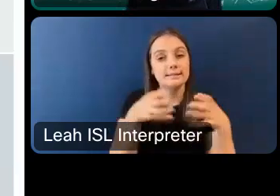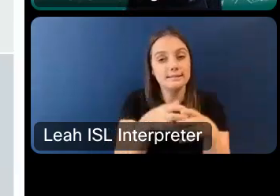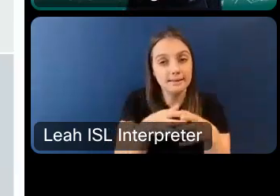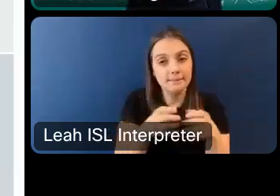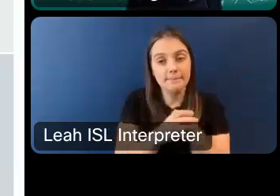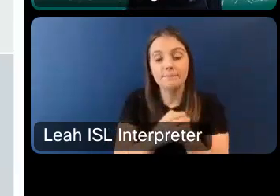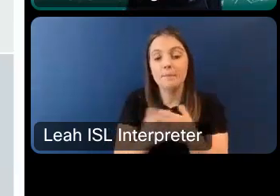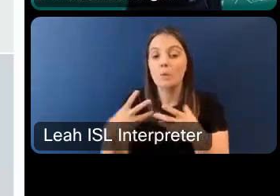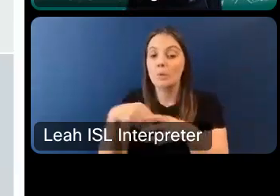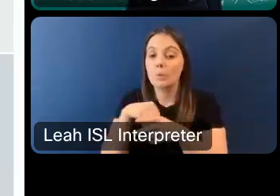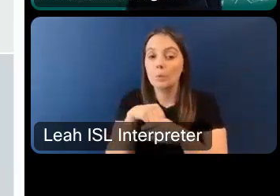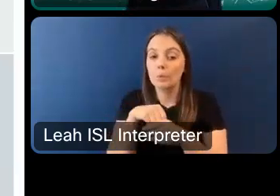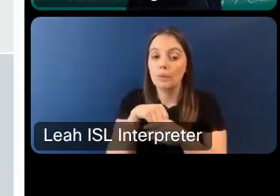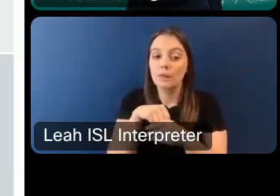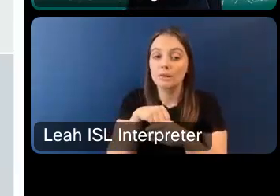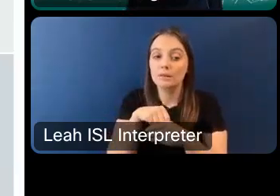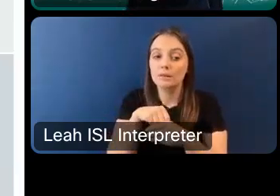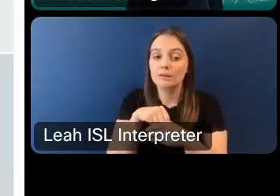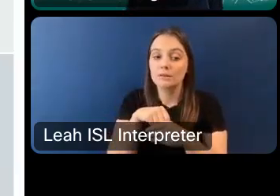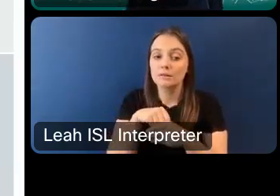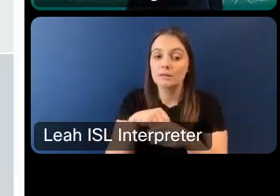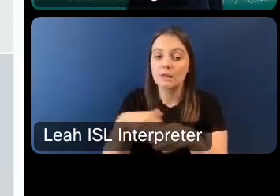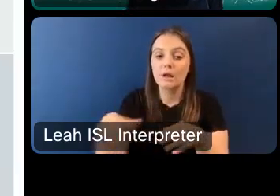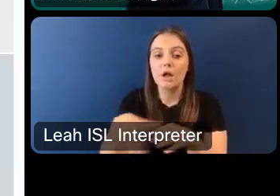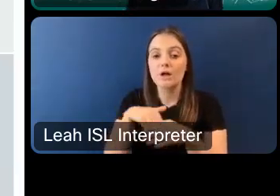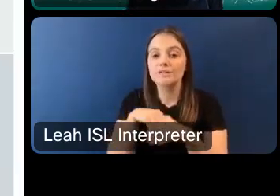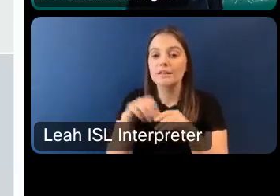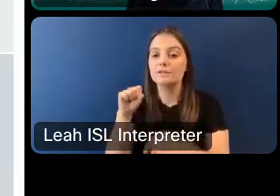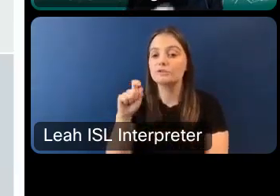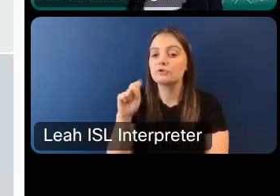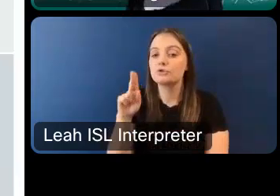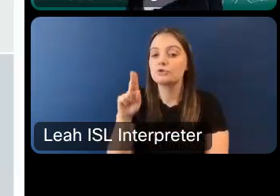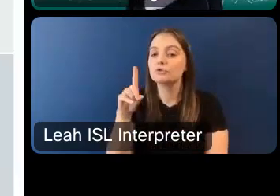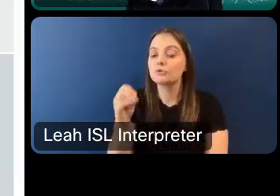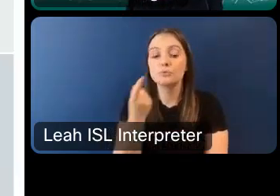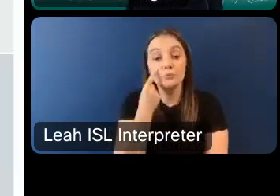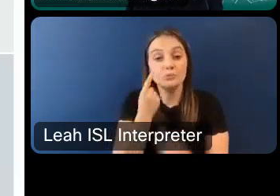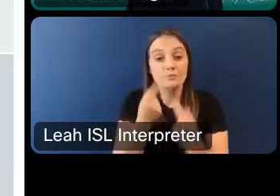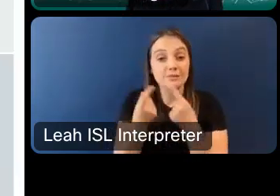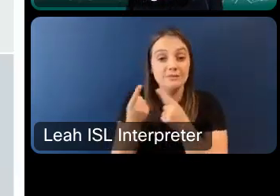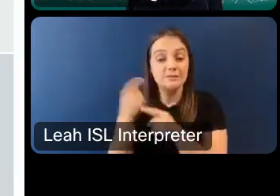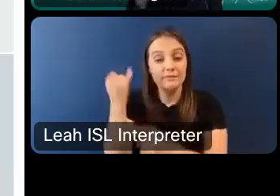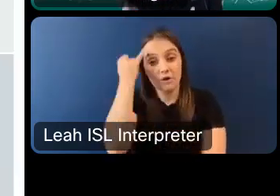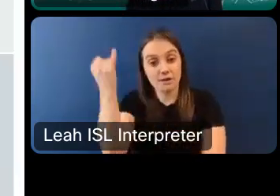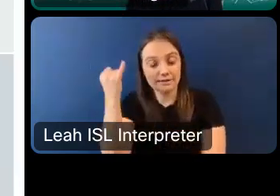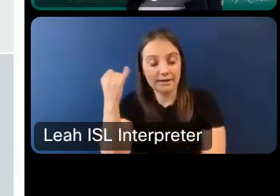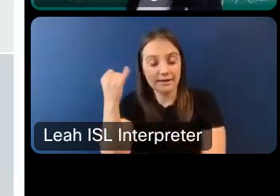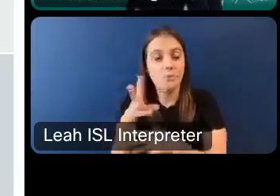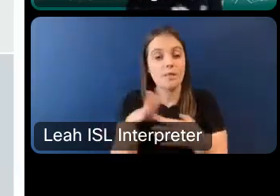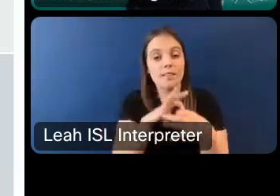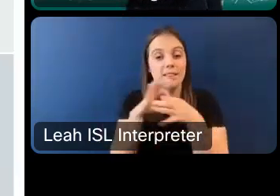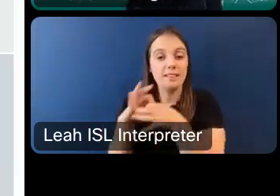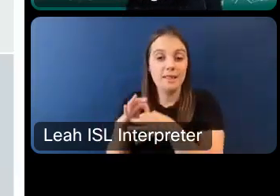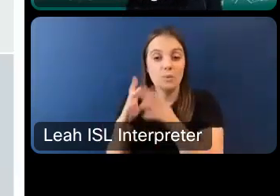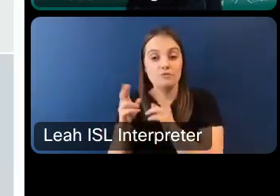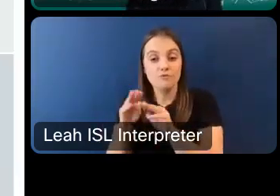insight from Context Studios. We're going to look at all those different concepts that they have given us. We will link in with the right people, test